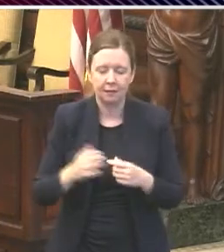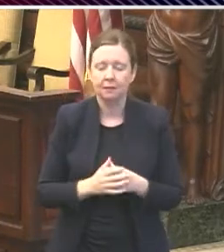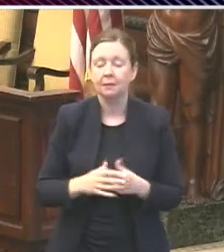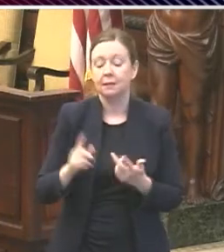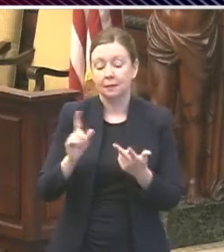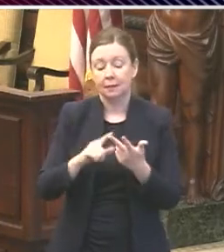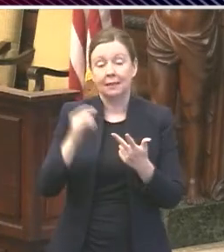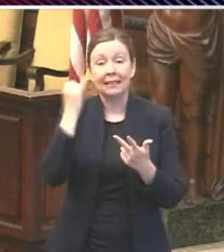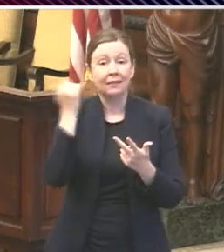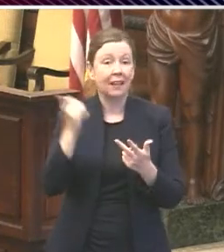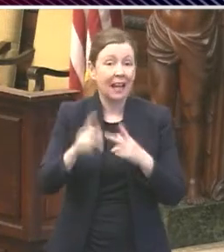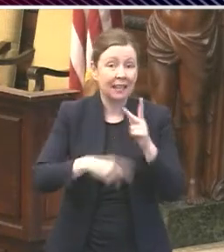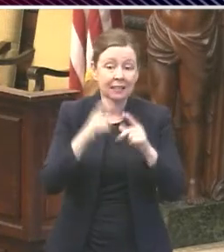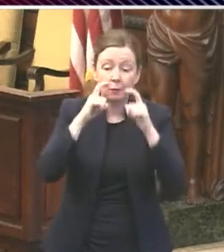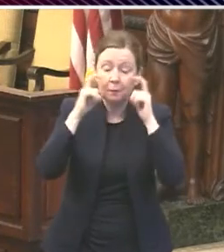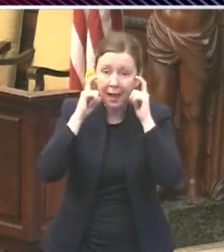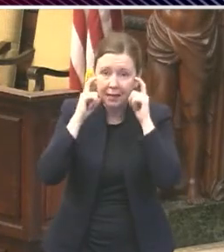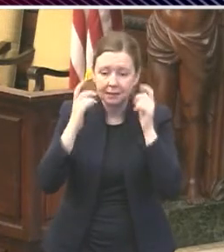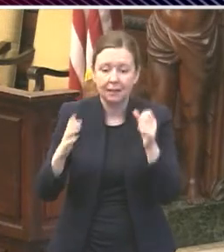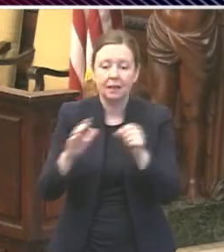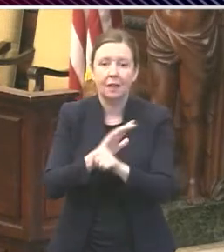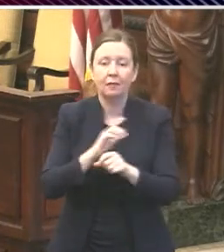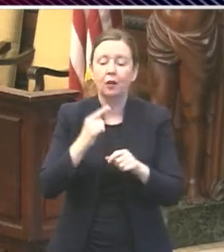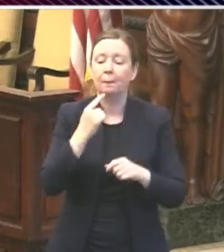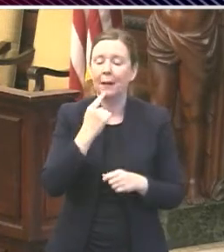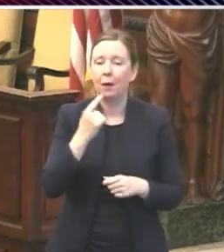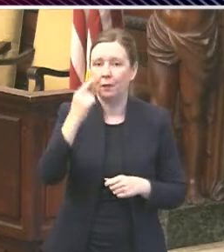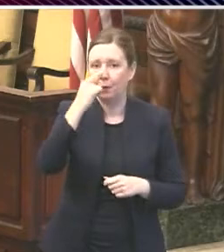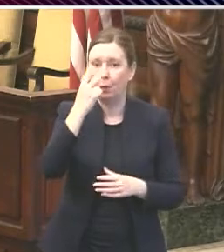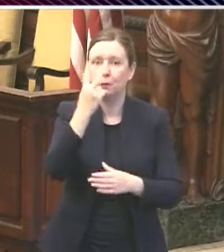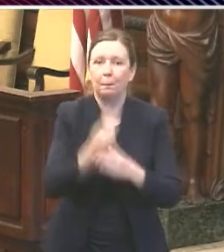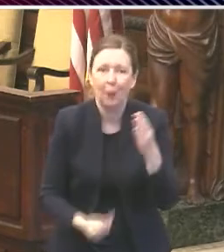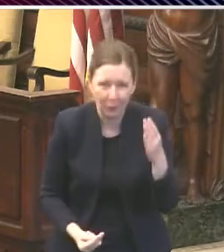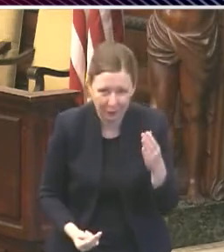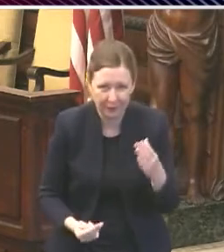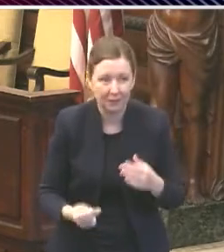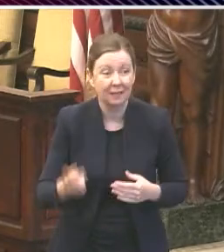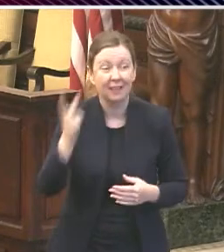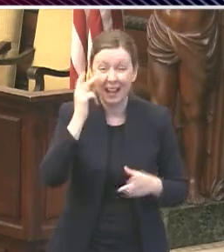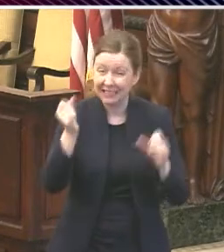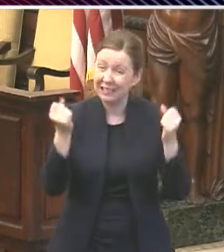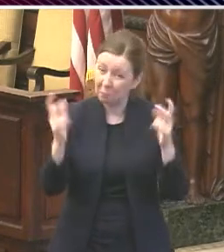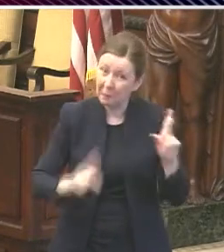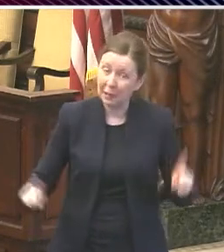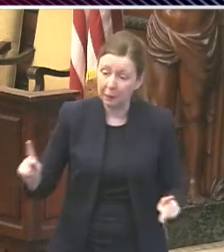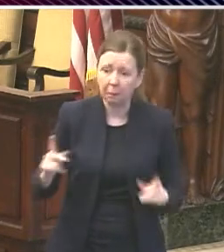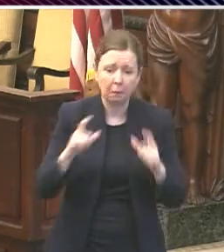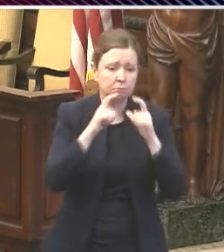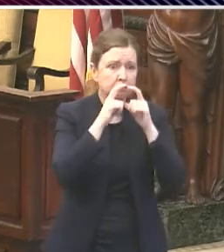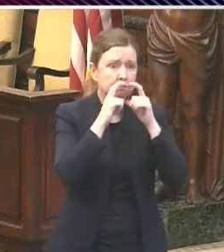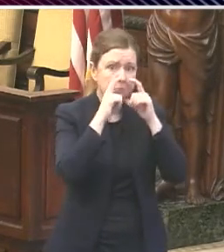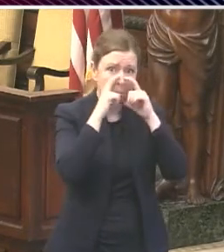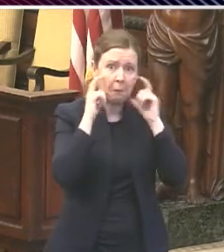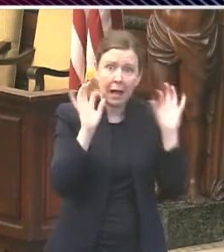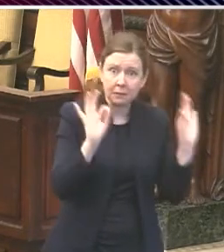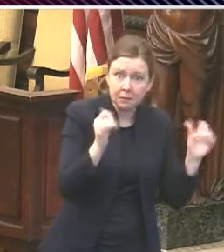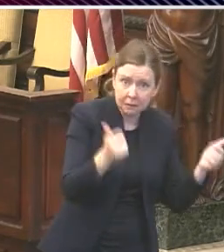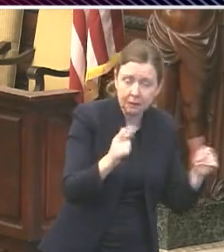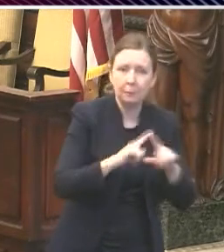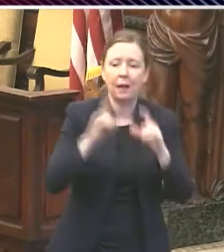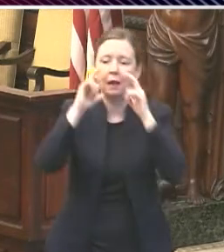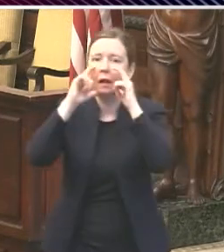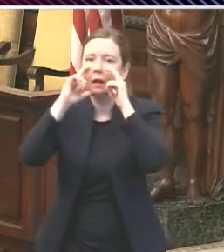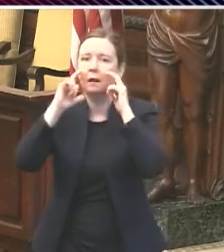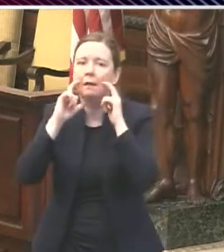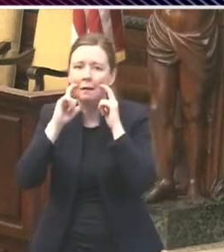of mask, make sure it covers both your mouth and your nose. I see a lot of people with good masks that are letting it drop down and it's not covering their